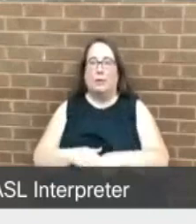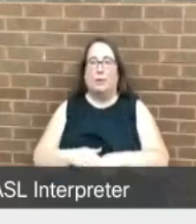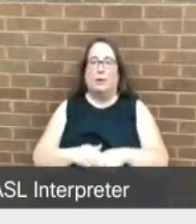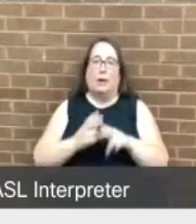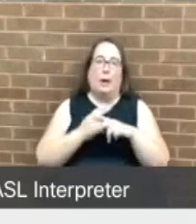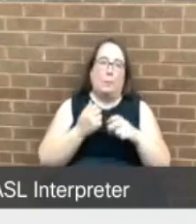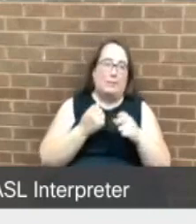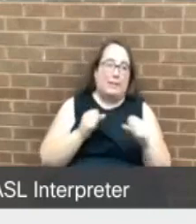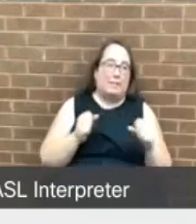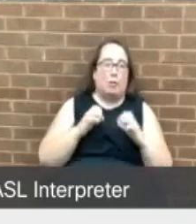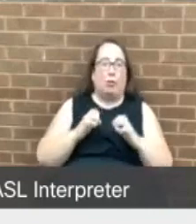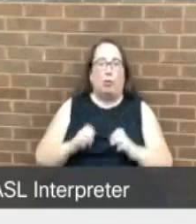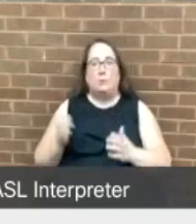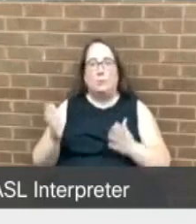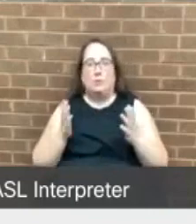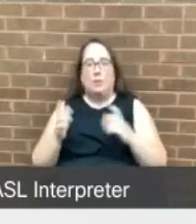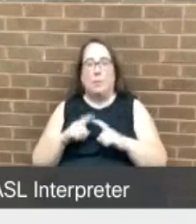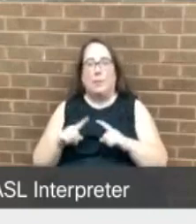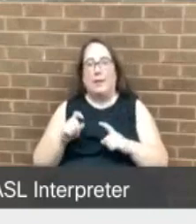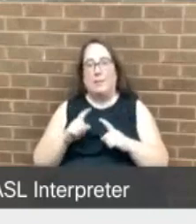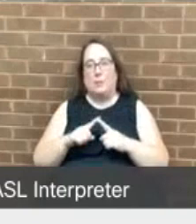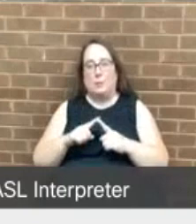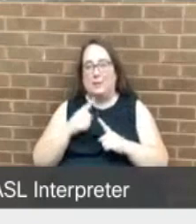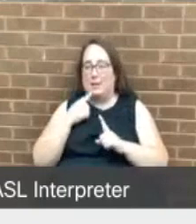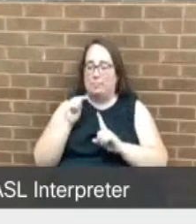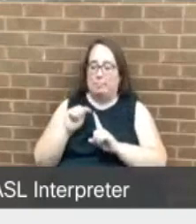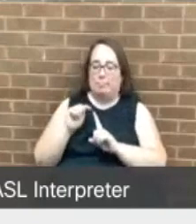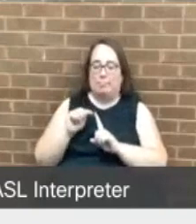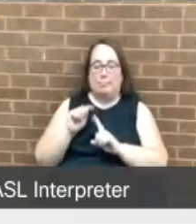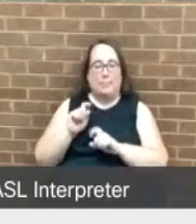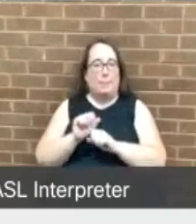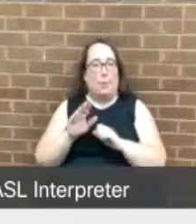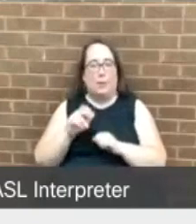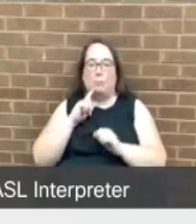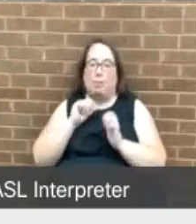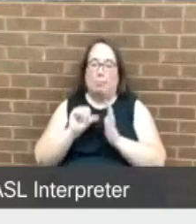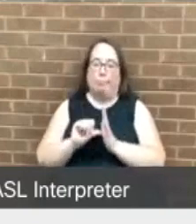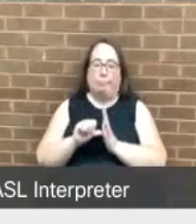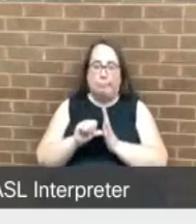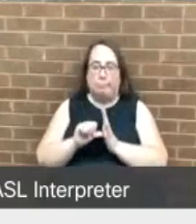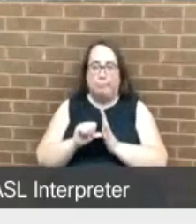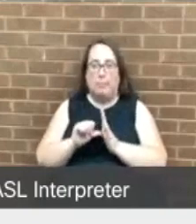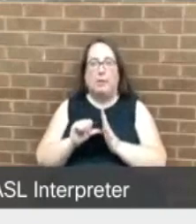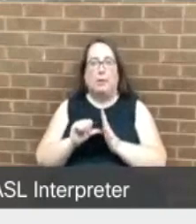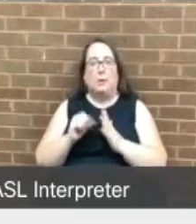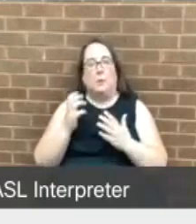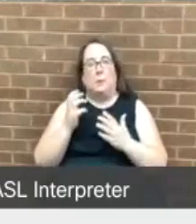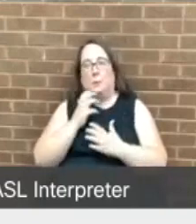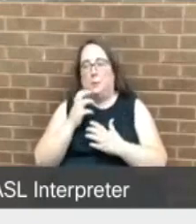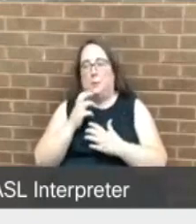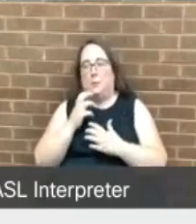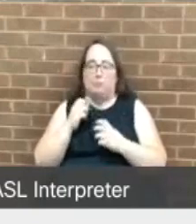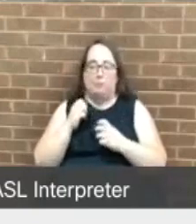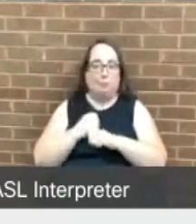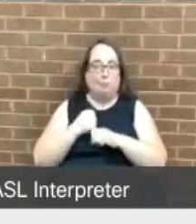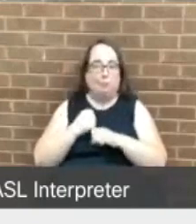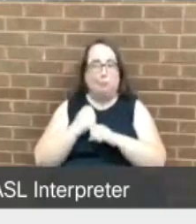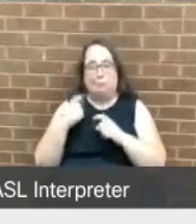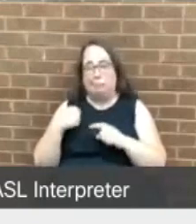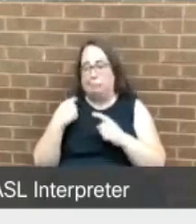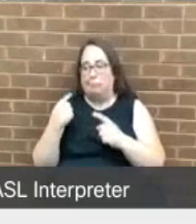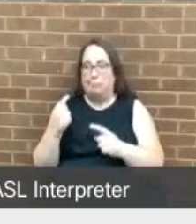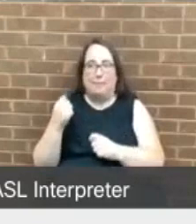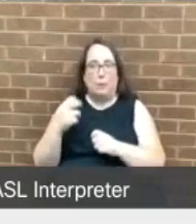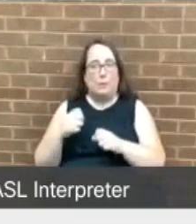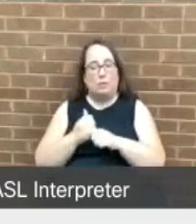safety or customer service, but I have to say it all comes back to our employees. Despite the very challenging times we've all been through in the last few years,